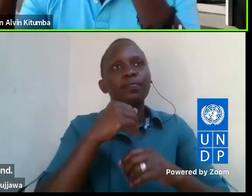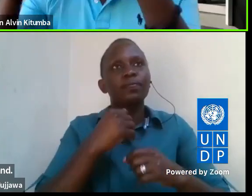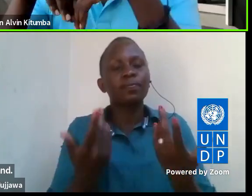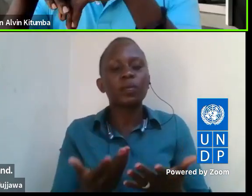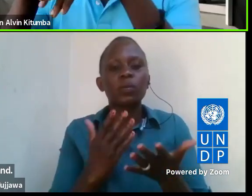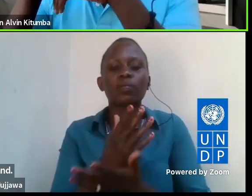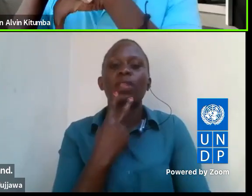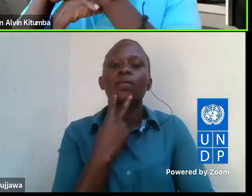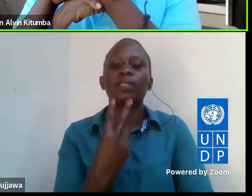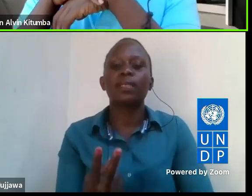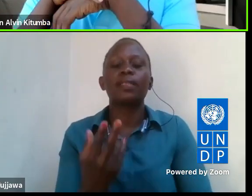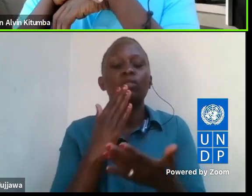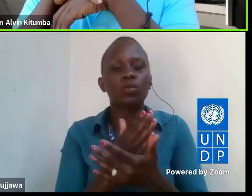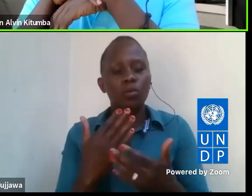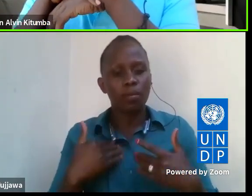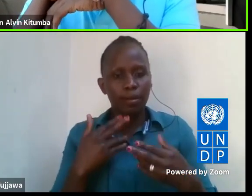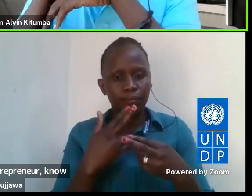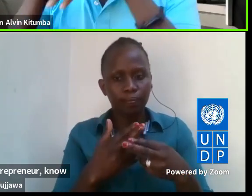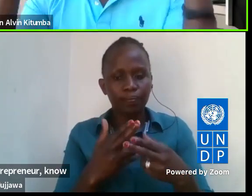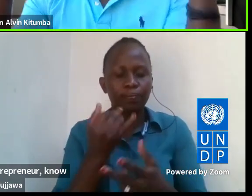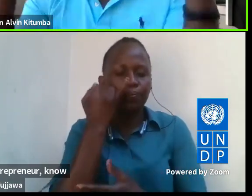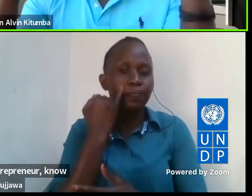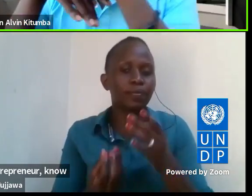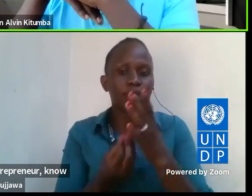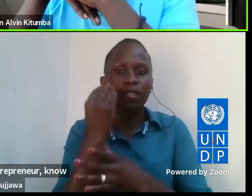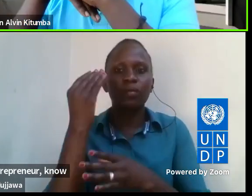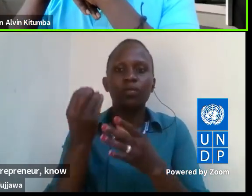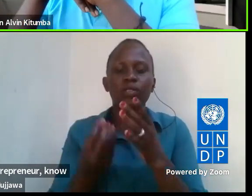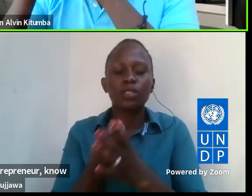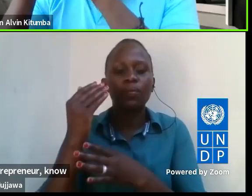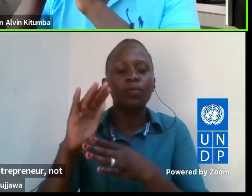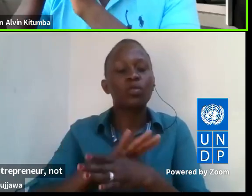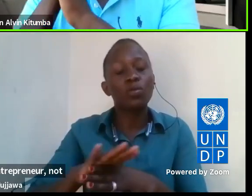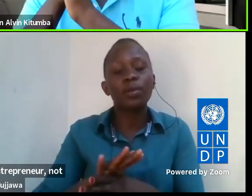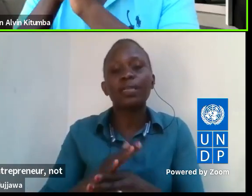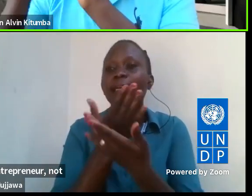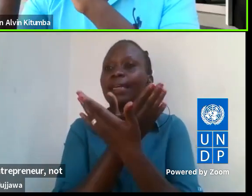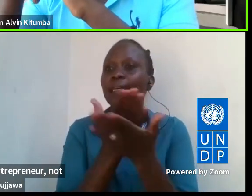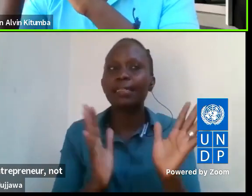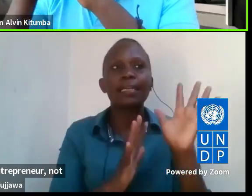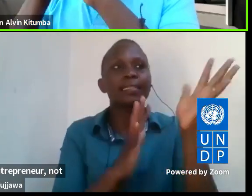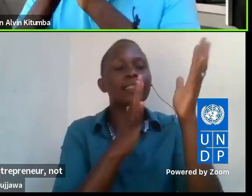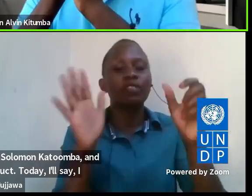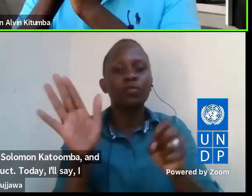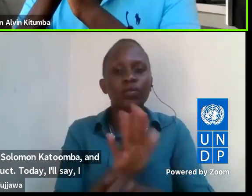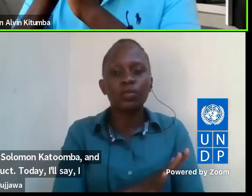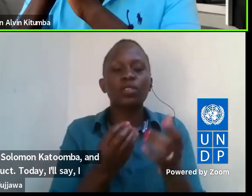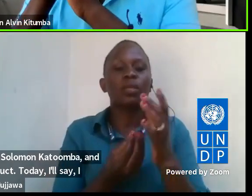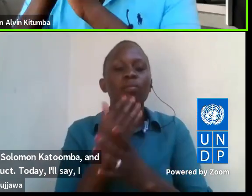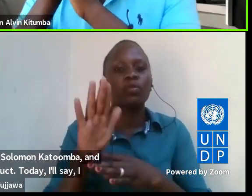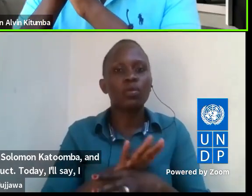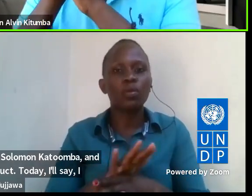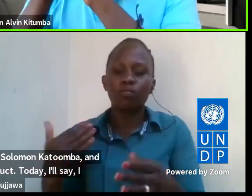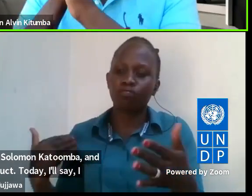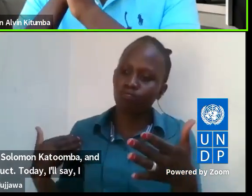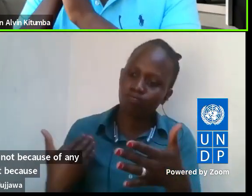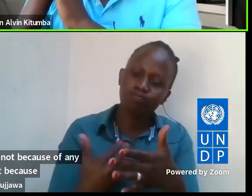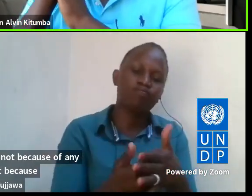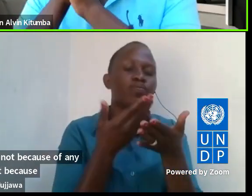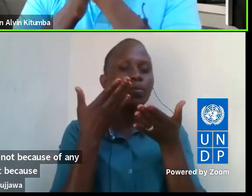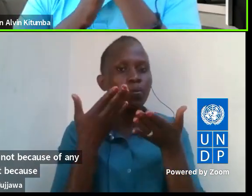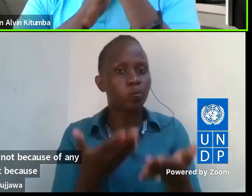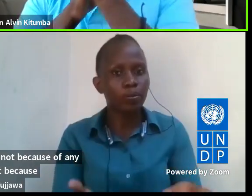I call myself a serial entrepreneur, not because I have any successful entrepreneurs, but because I've been around the block for quite some time. So at Swipe to